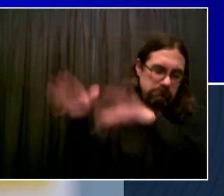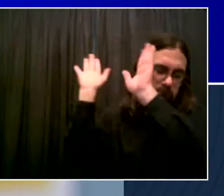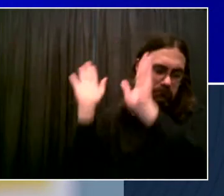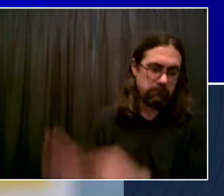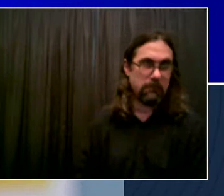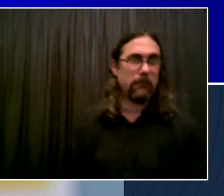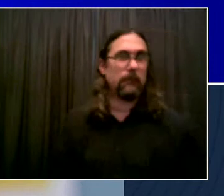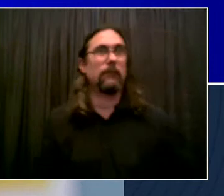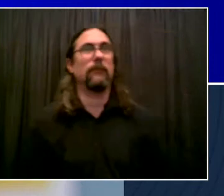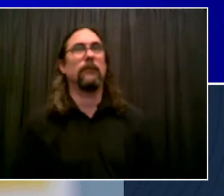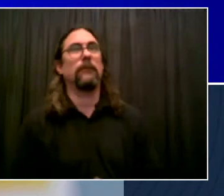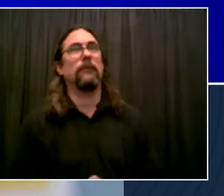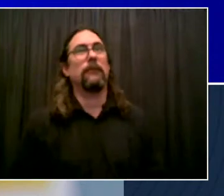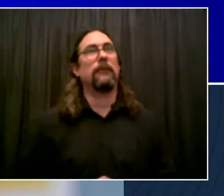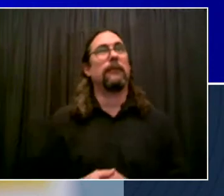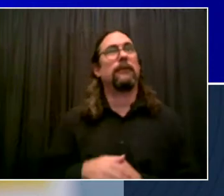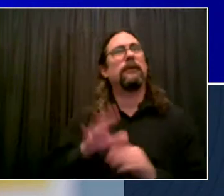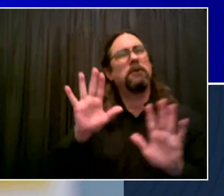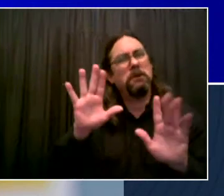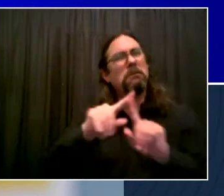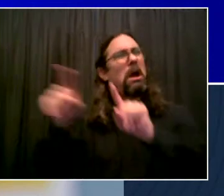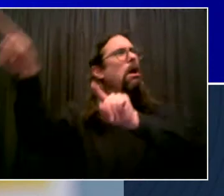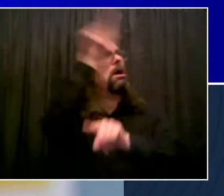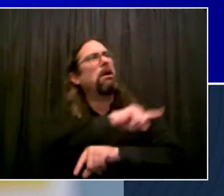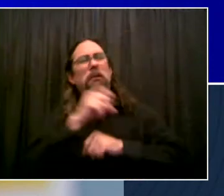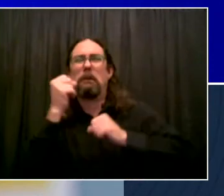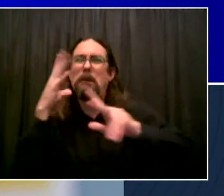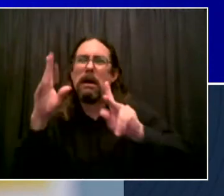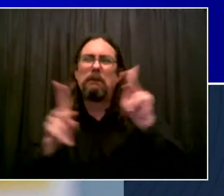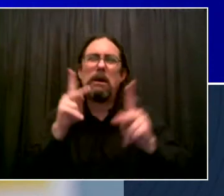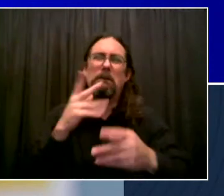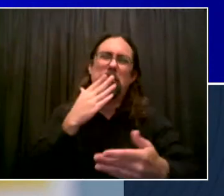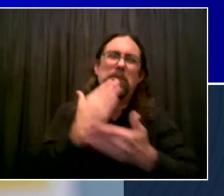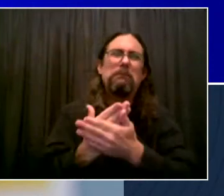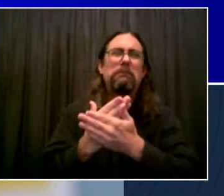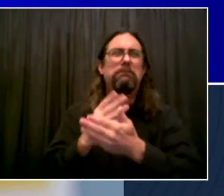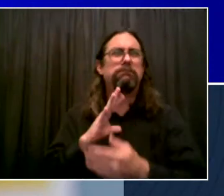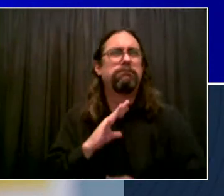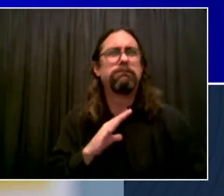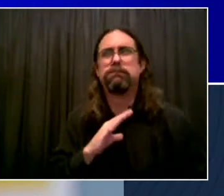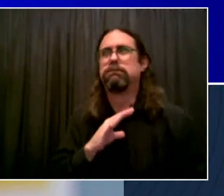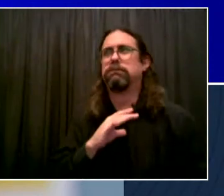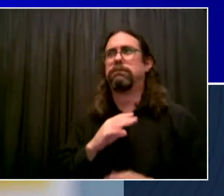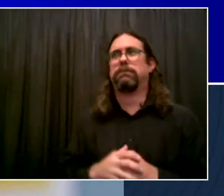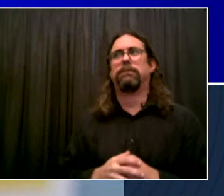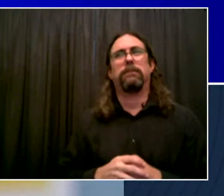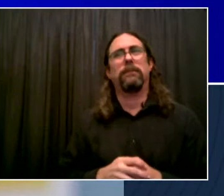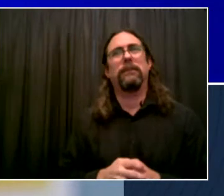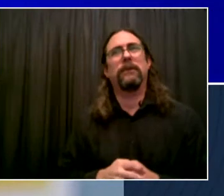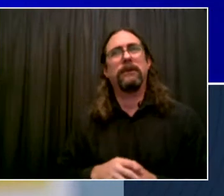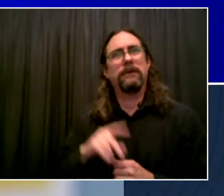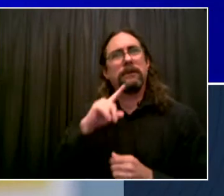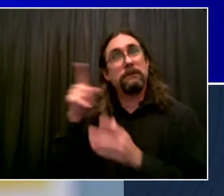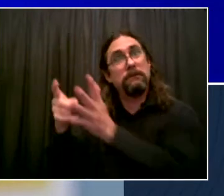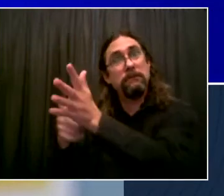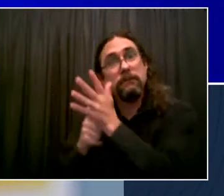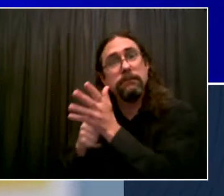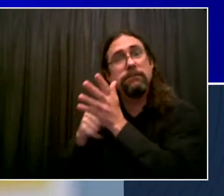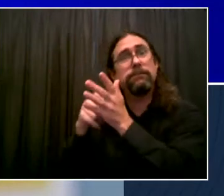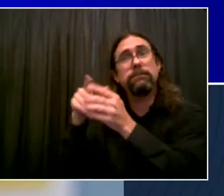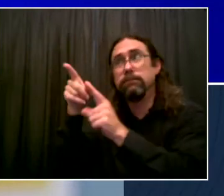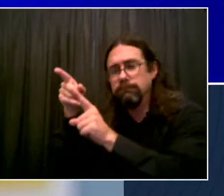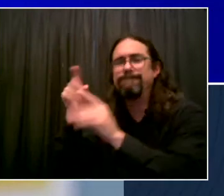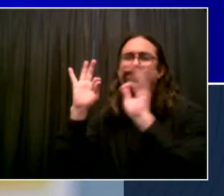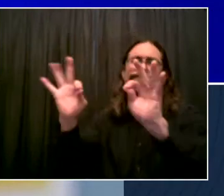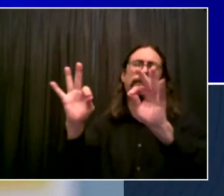the United Nations, the vast majority of the member states are doing the right thing. The city is helping. We have a vaccine bus outside the UN today. We're happy to